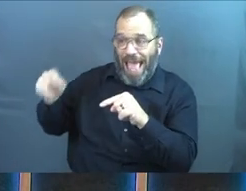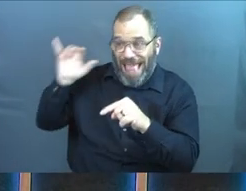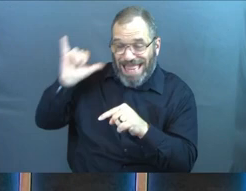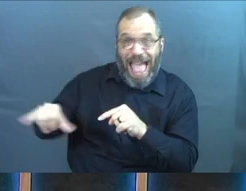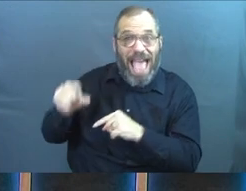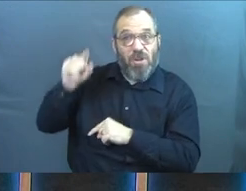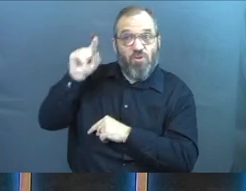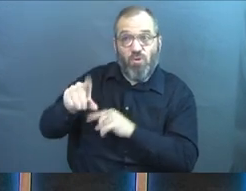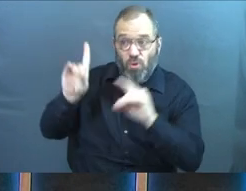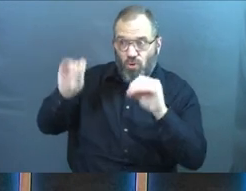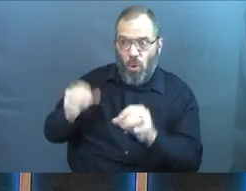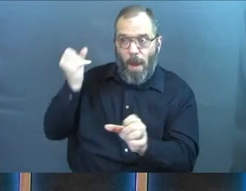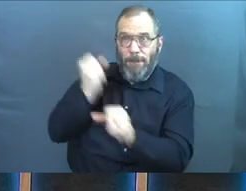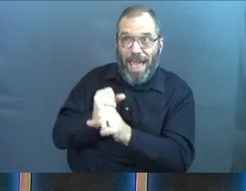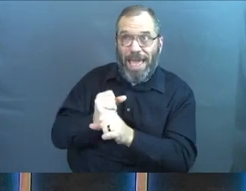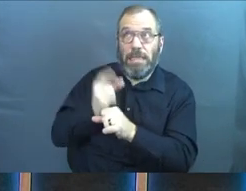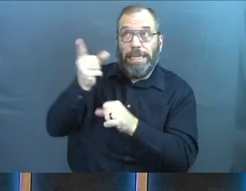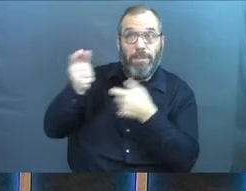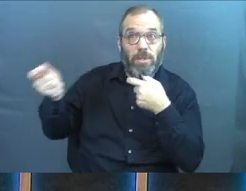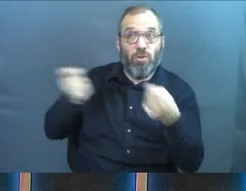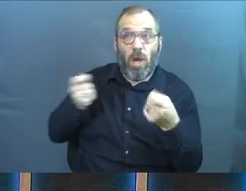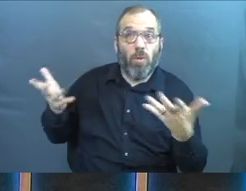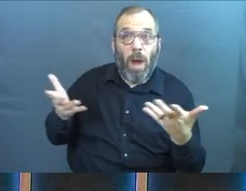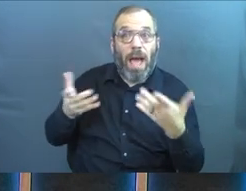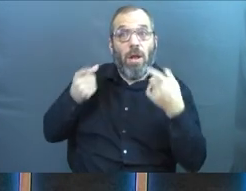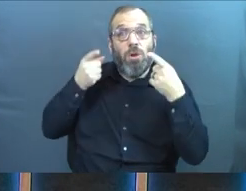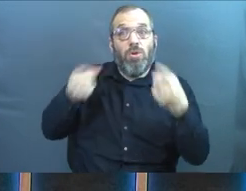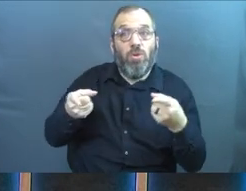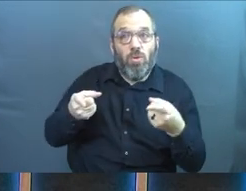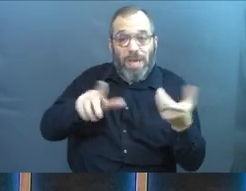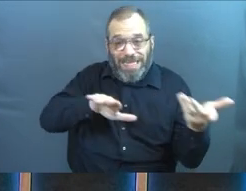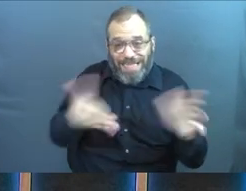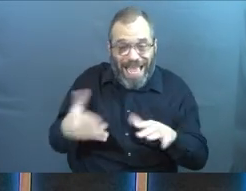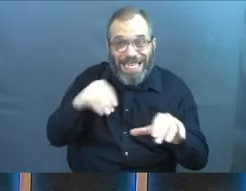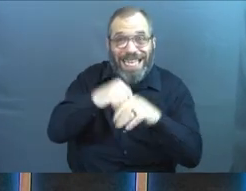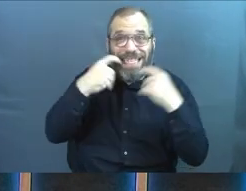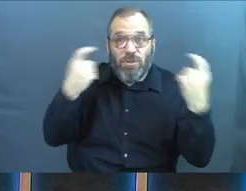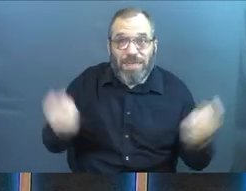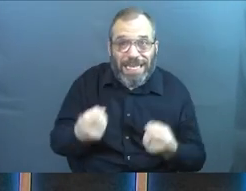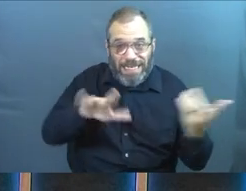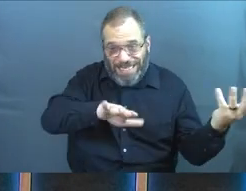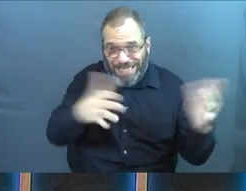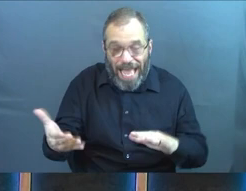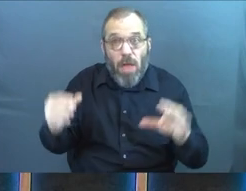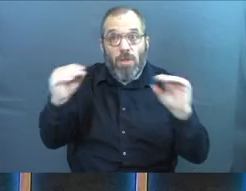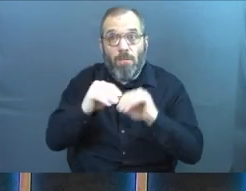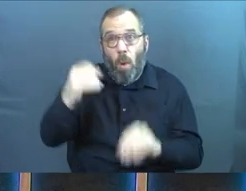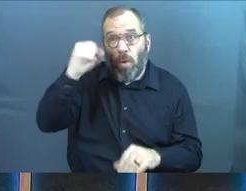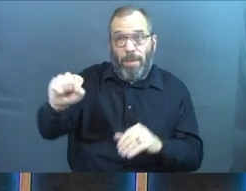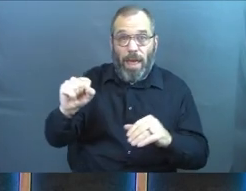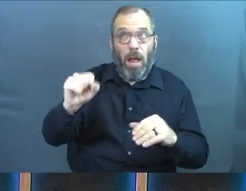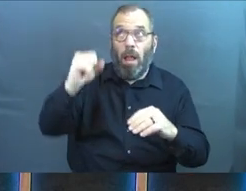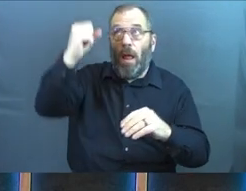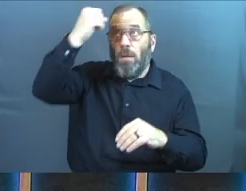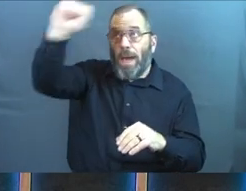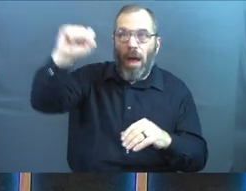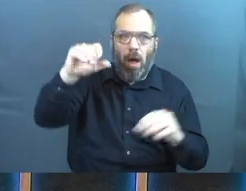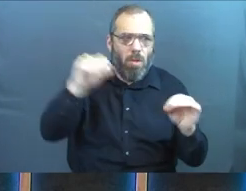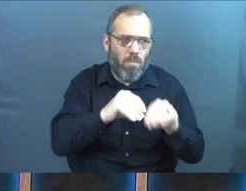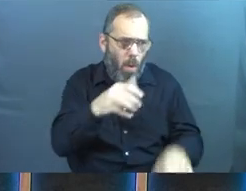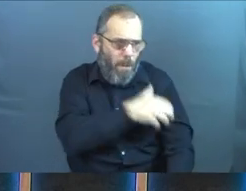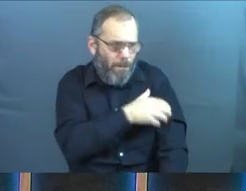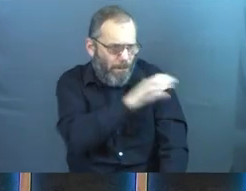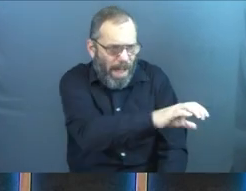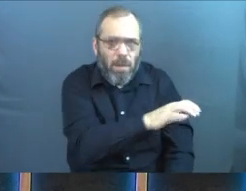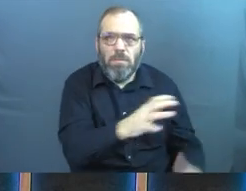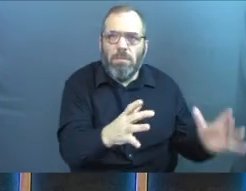the thing that you do that makes him in charge is you're being dead in your sins and your trespasses. The more you rebel against God, the more power